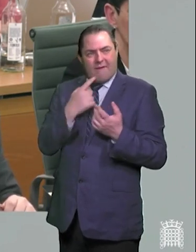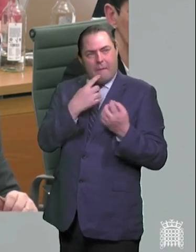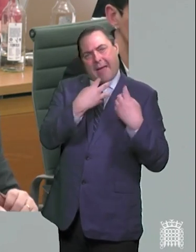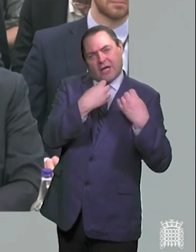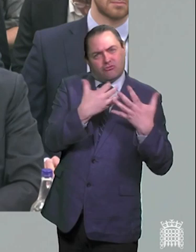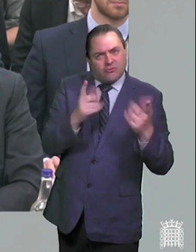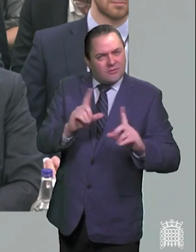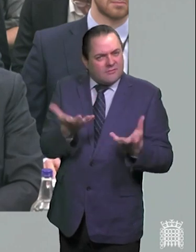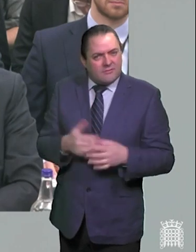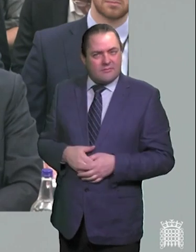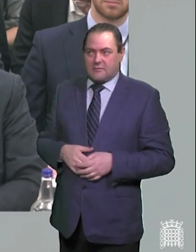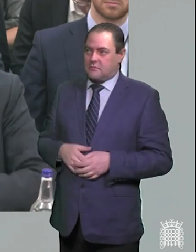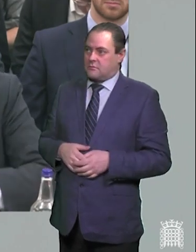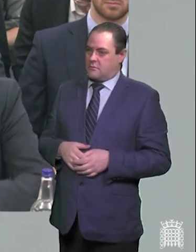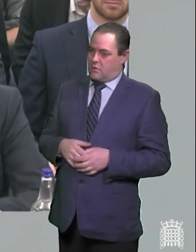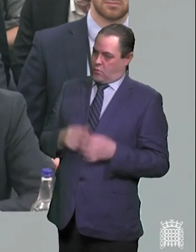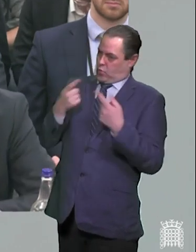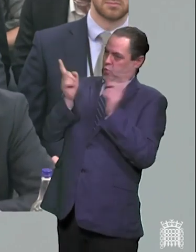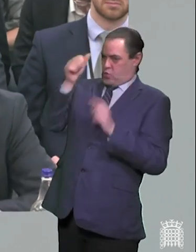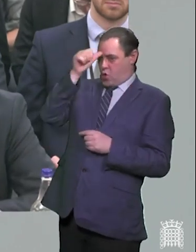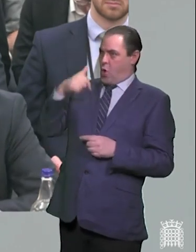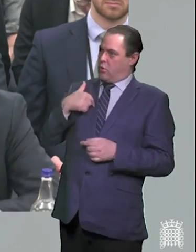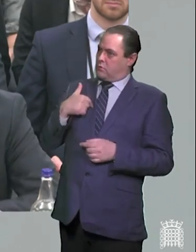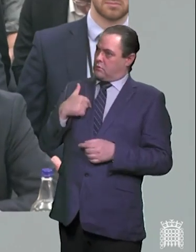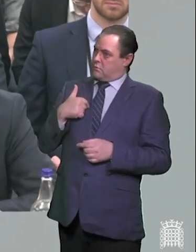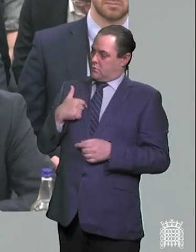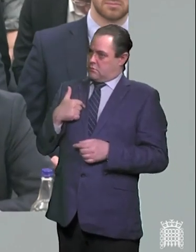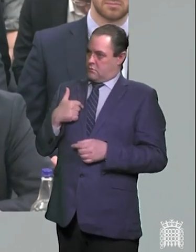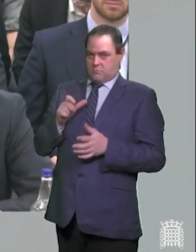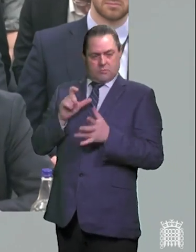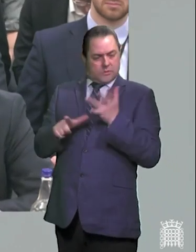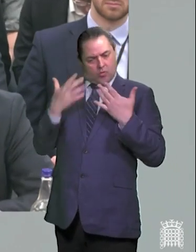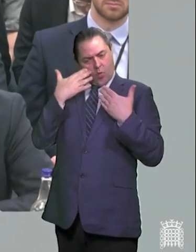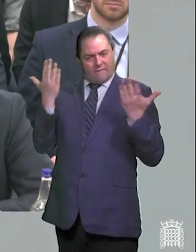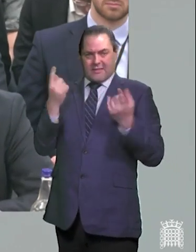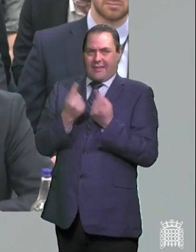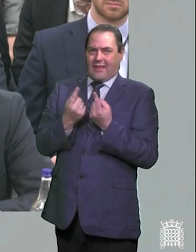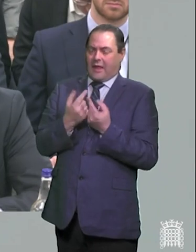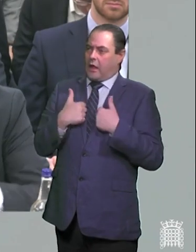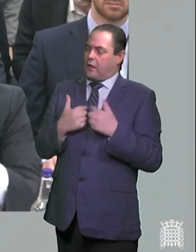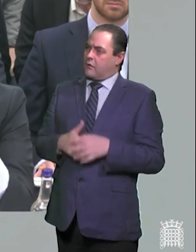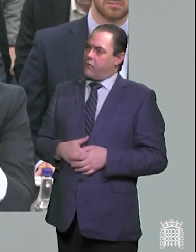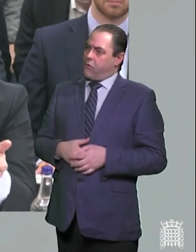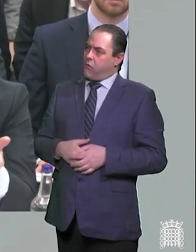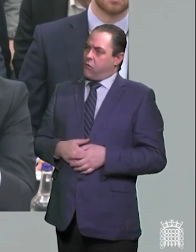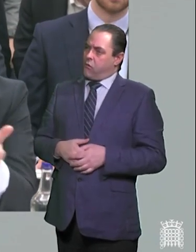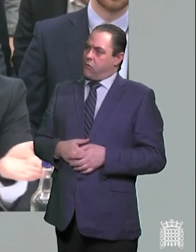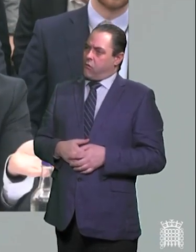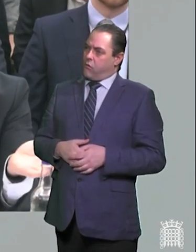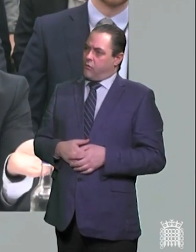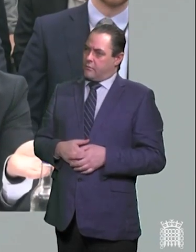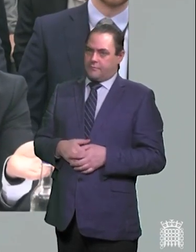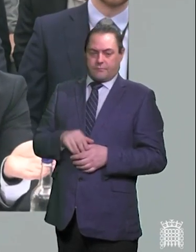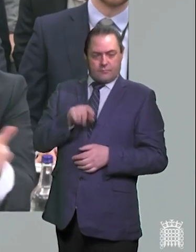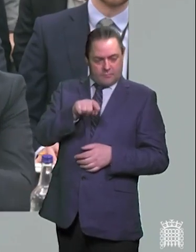I did, as the committee knows, I did the most obvious thing, which was when